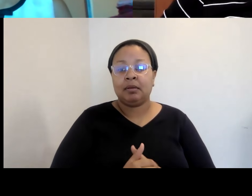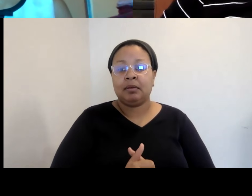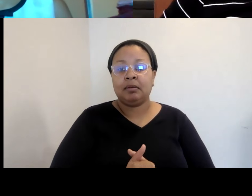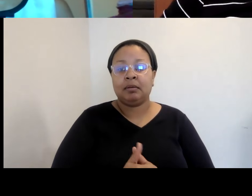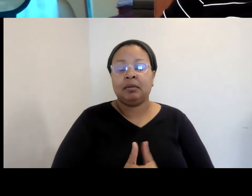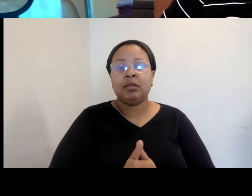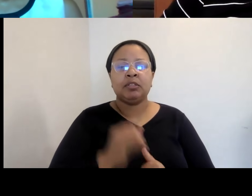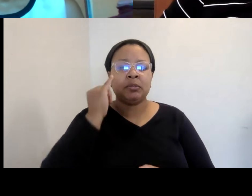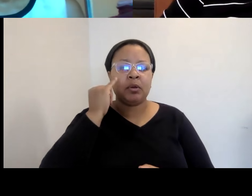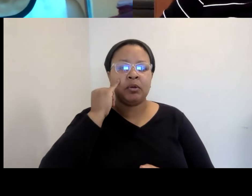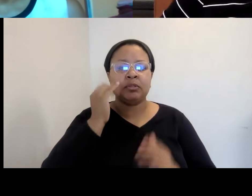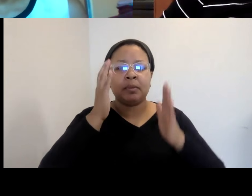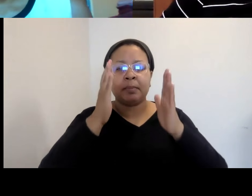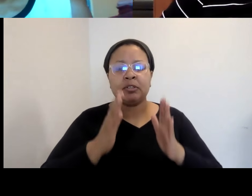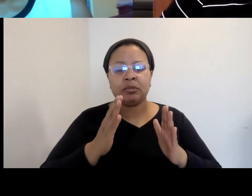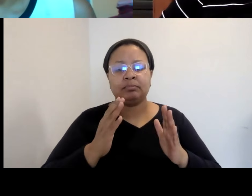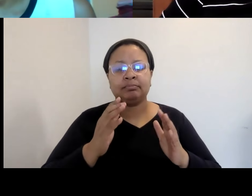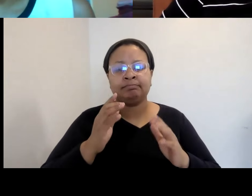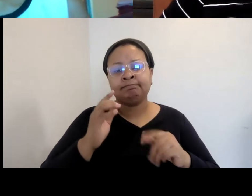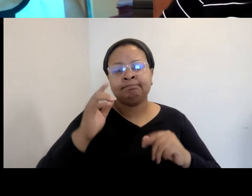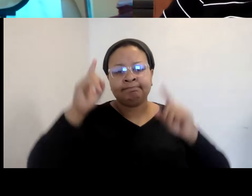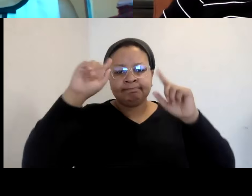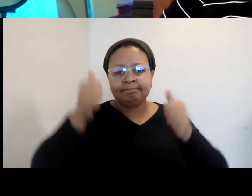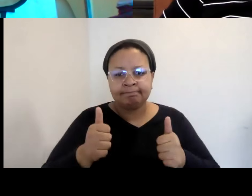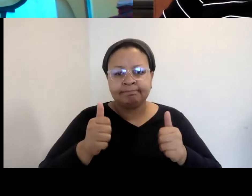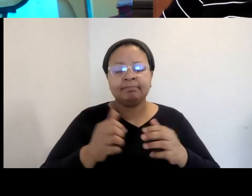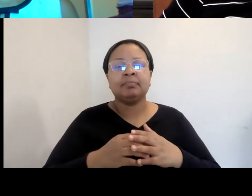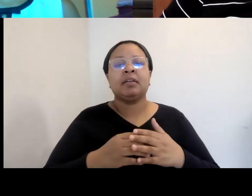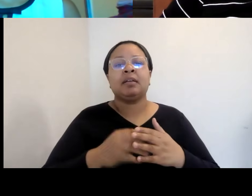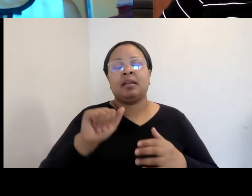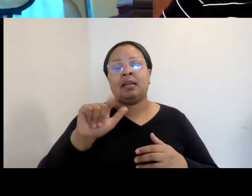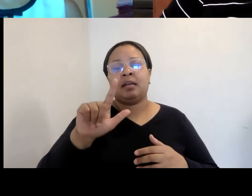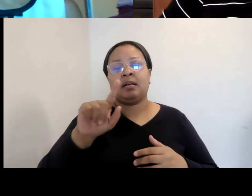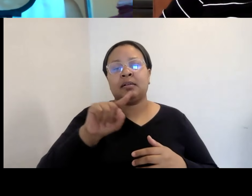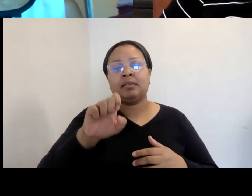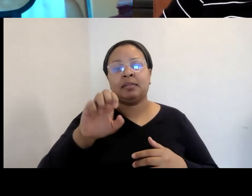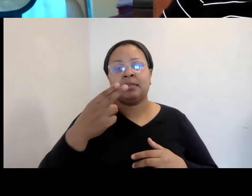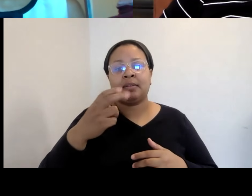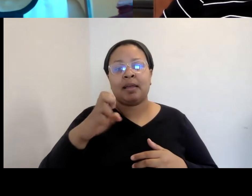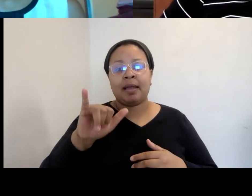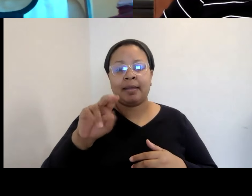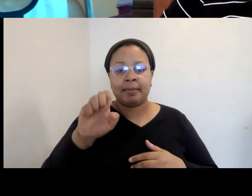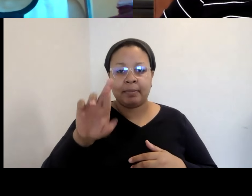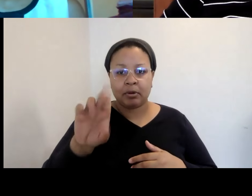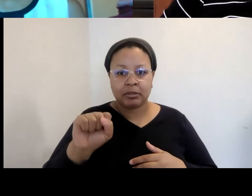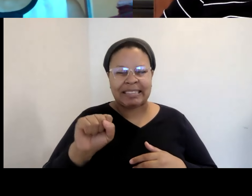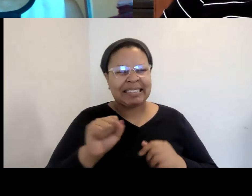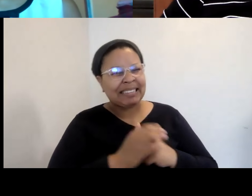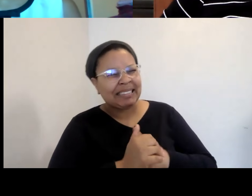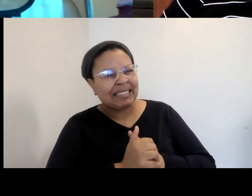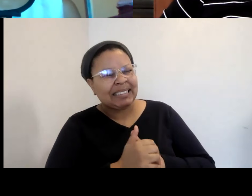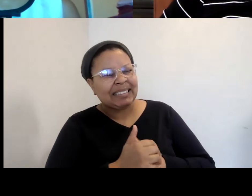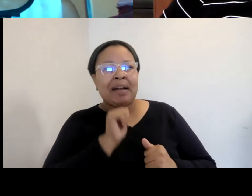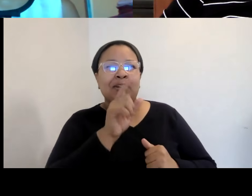How about a person with Alzheimer's? So Alzheimer's, I'm not sure whether or not that is listed under